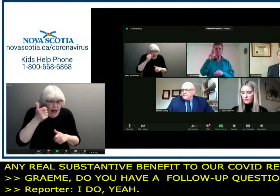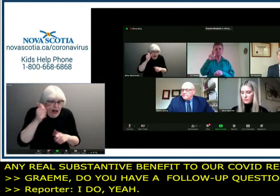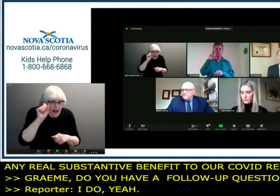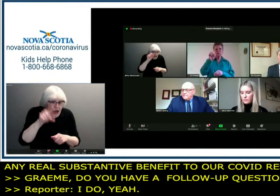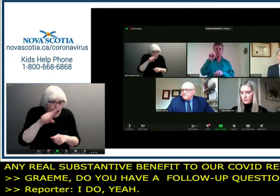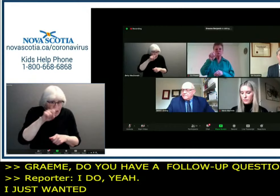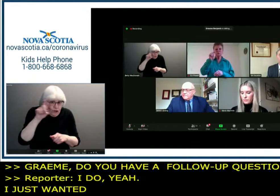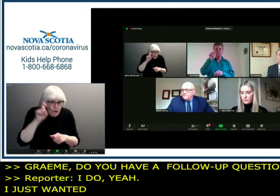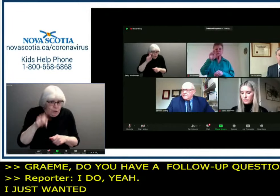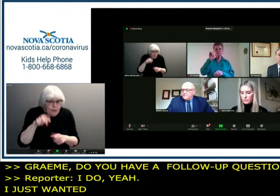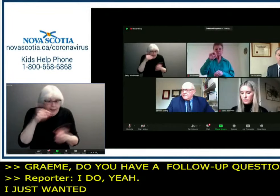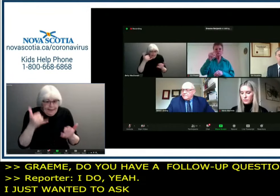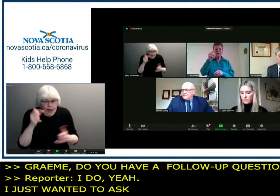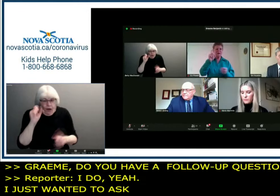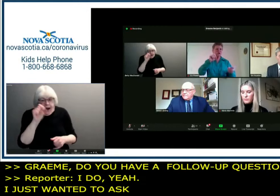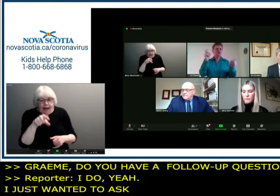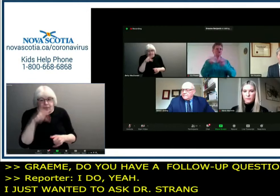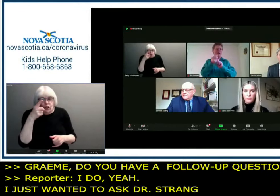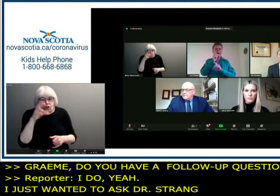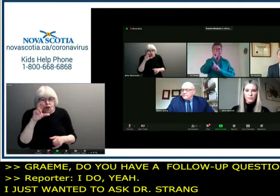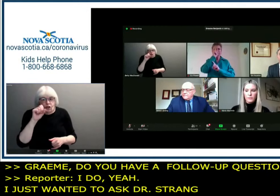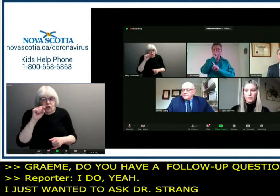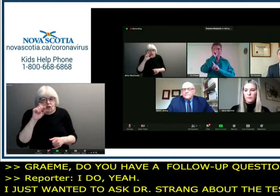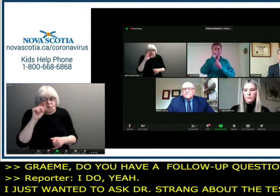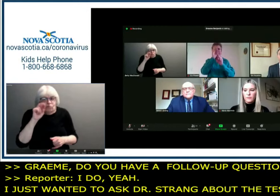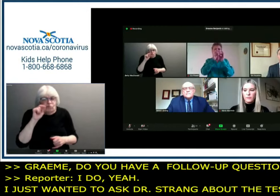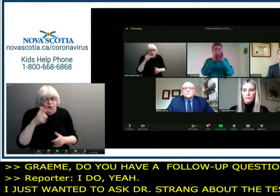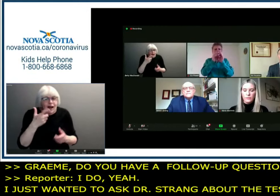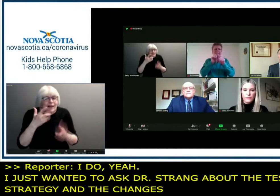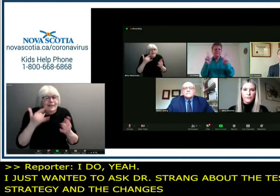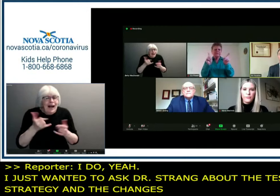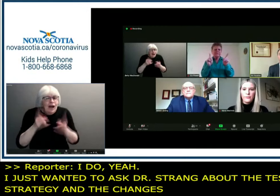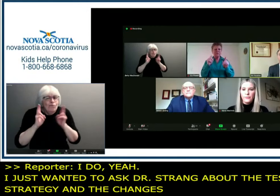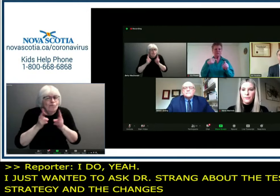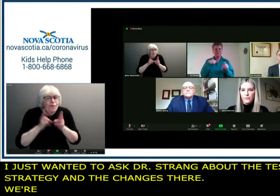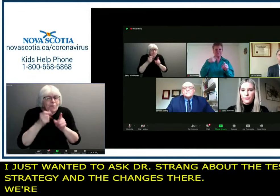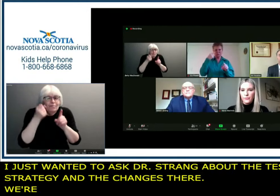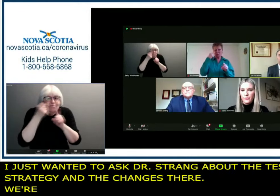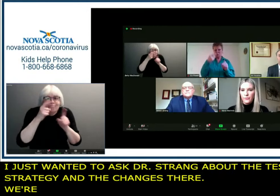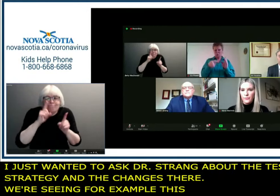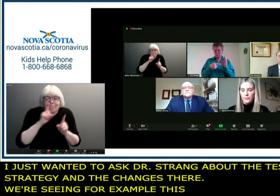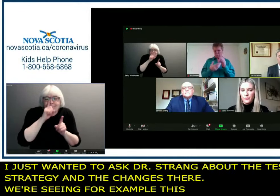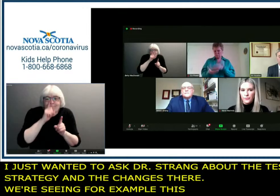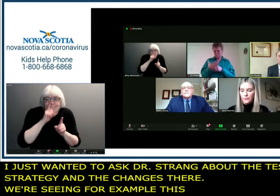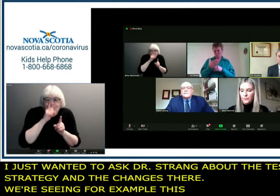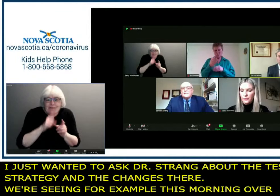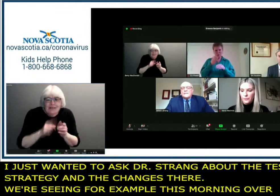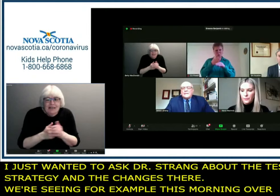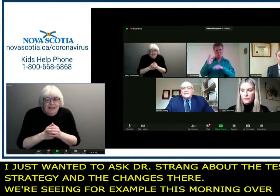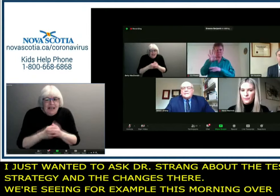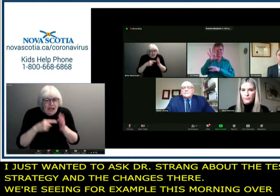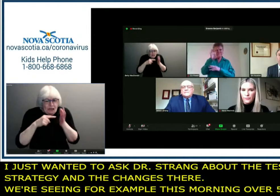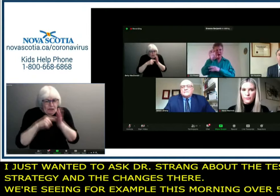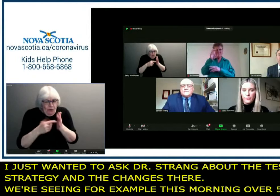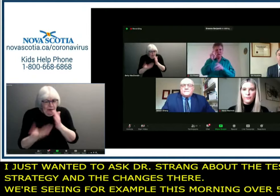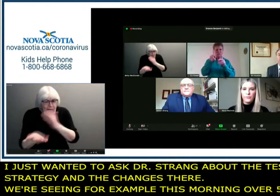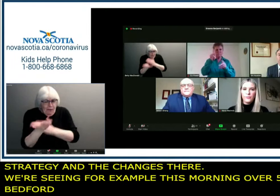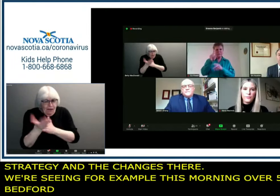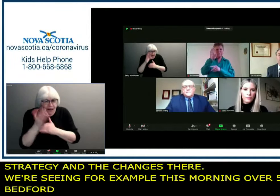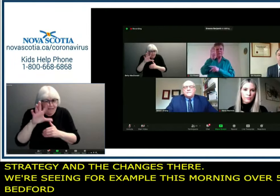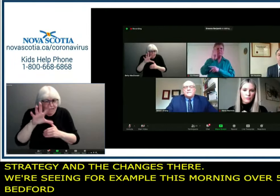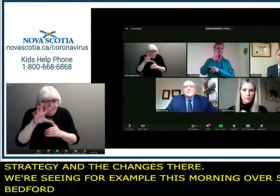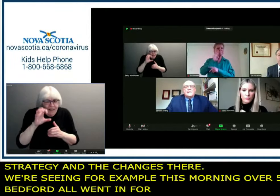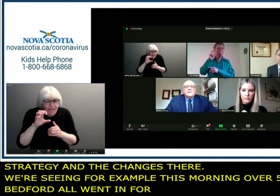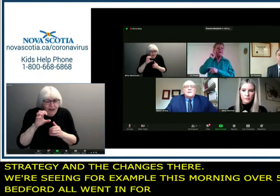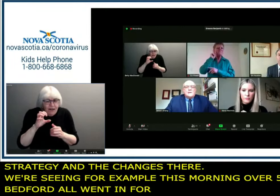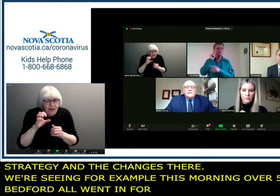testing strategy and the changes there. Just we're seeing, for example, this morning, just over 500 people in Bedford all waiting for rapid tests. You also said